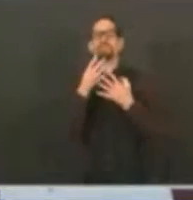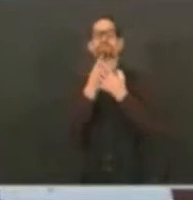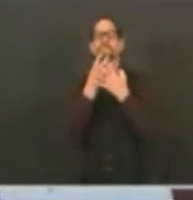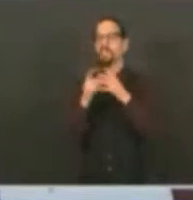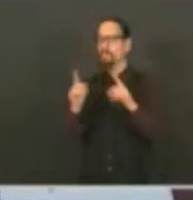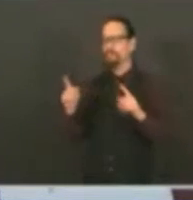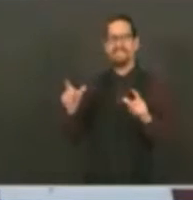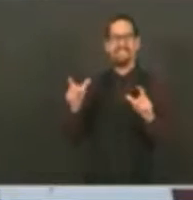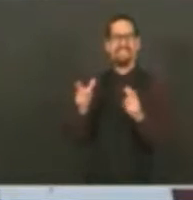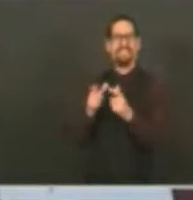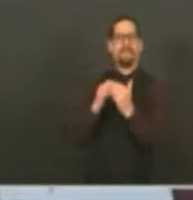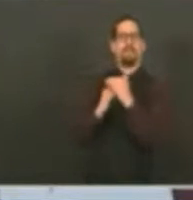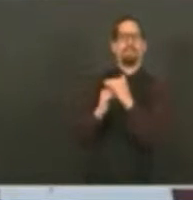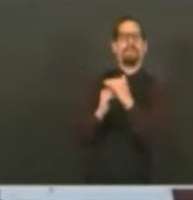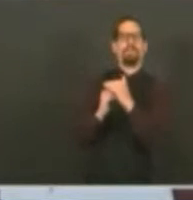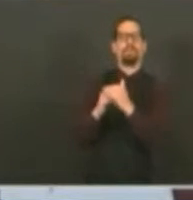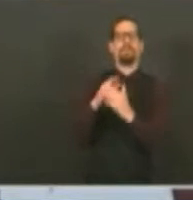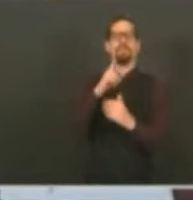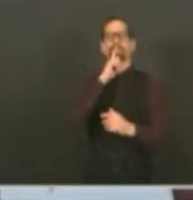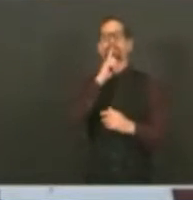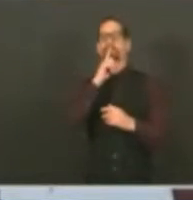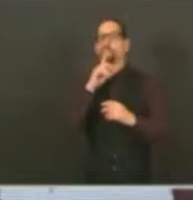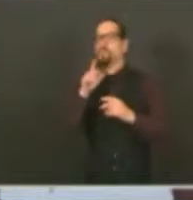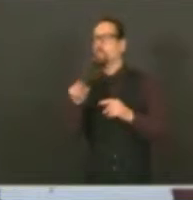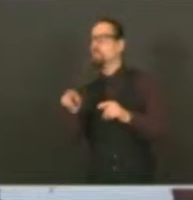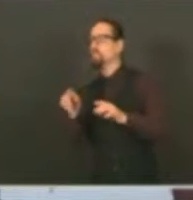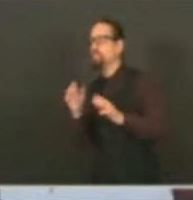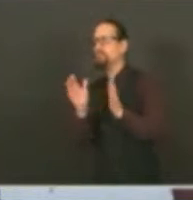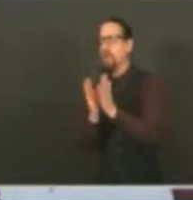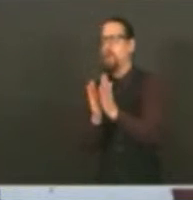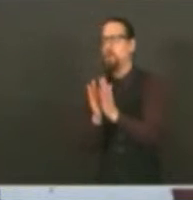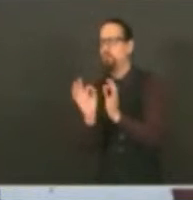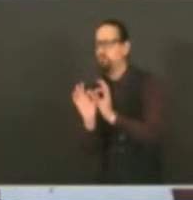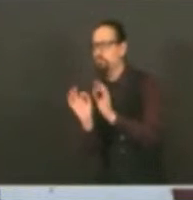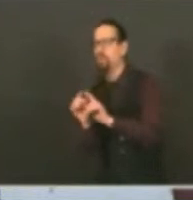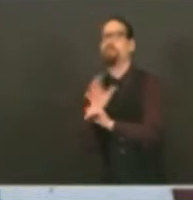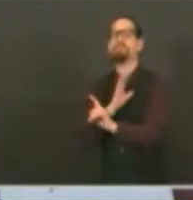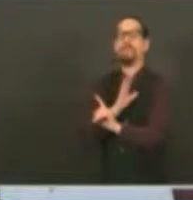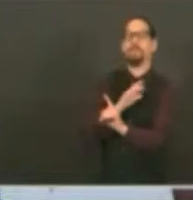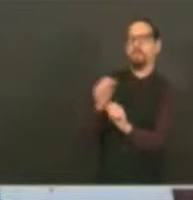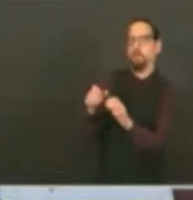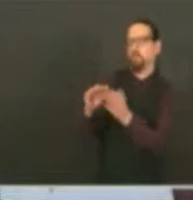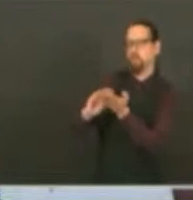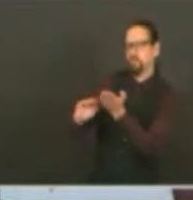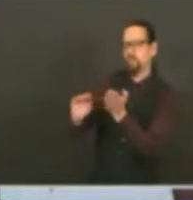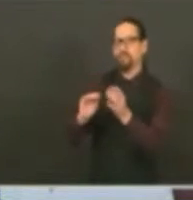low-level offenders who were within, I can't remember, 30 or 60 days of release anyway.